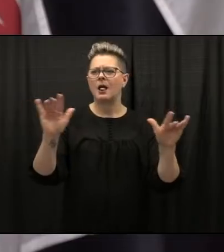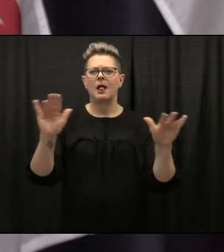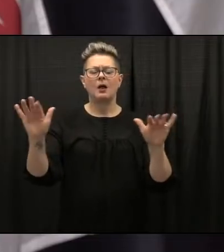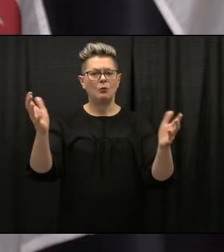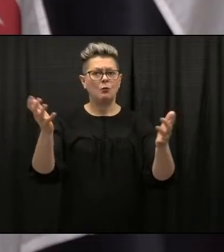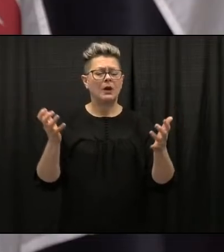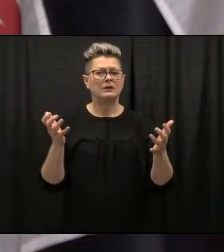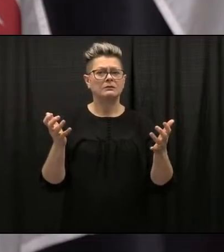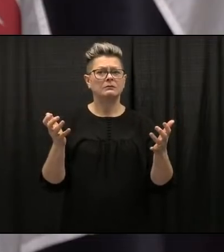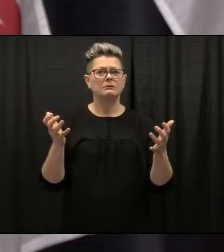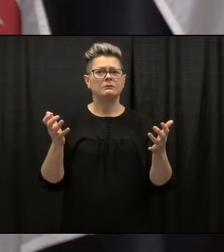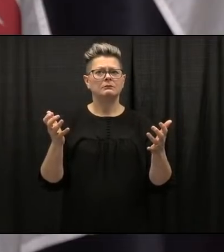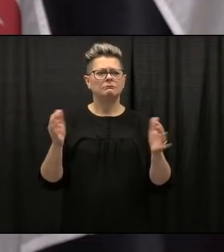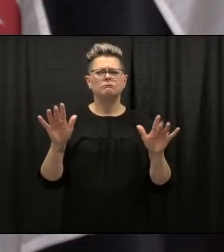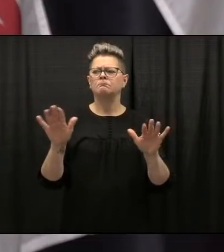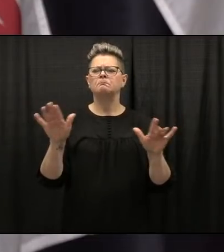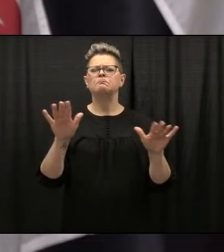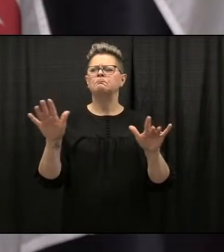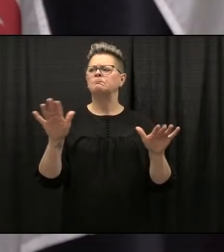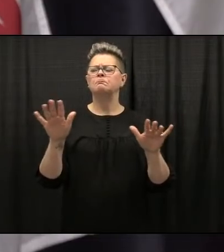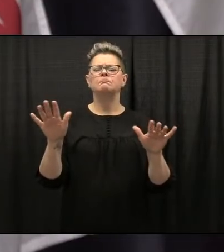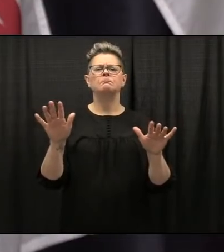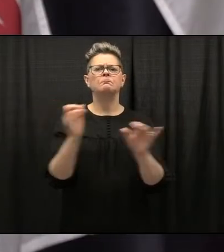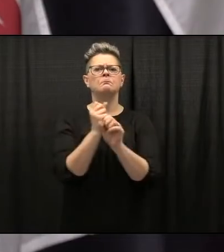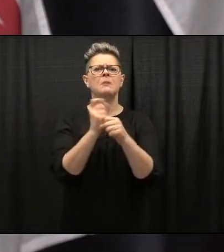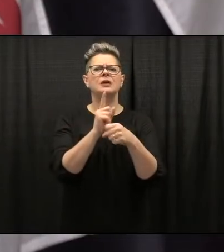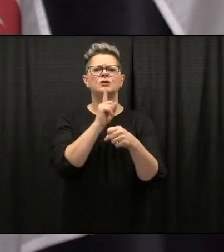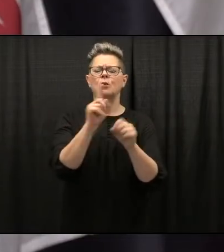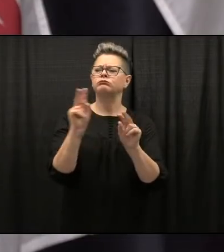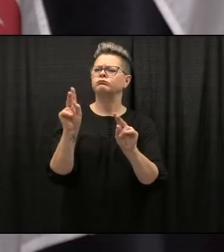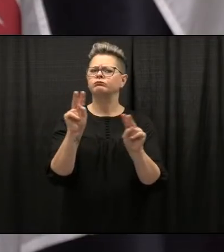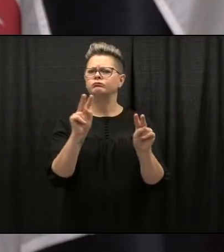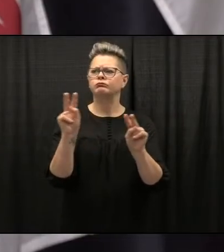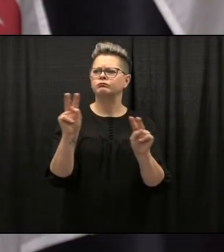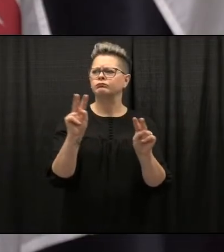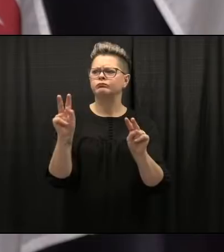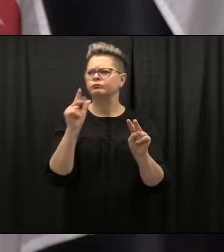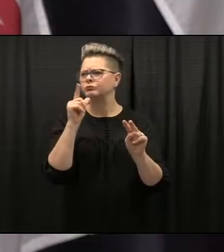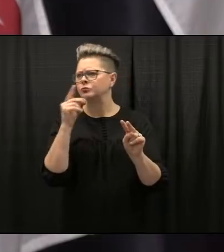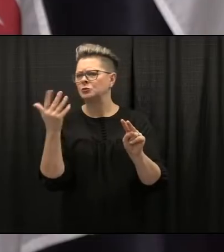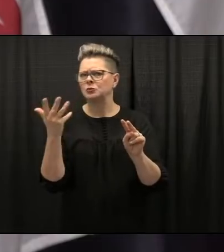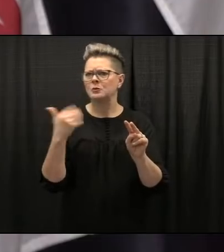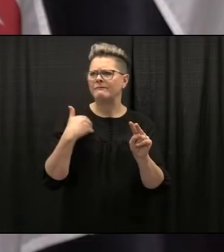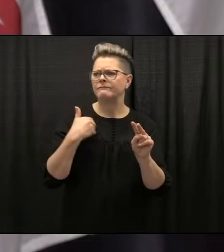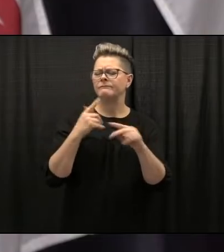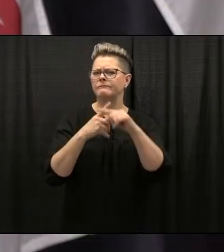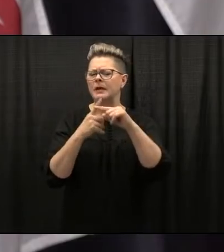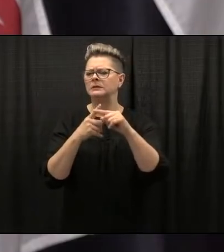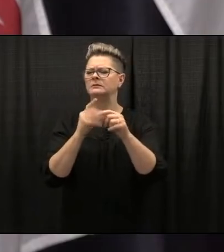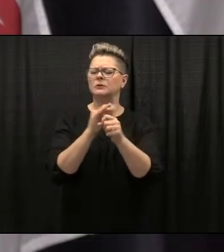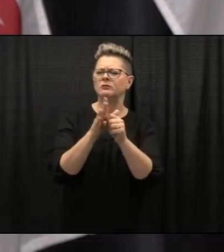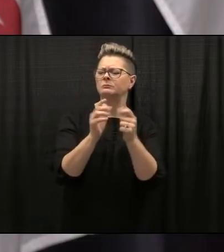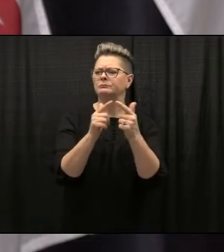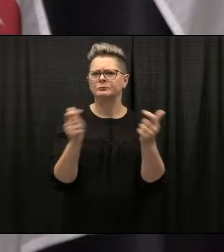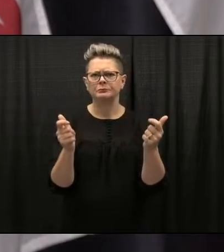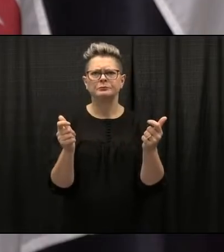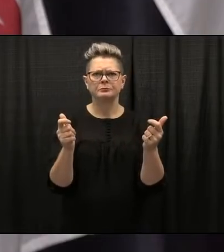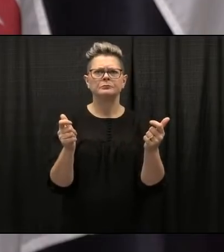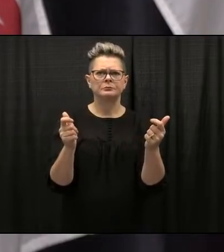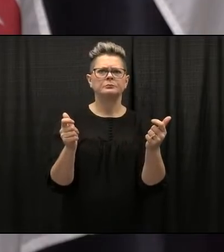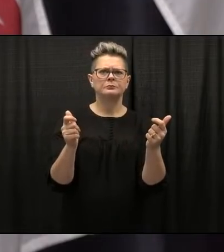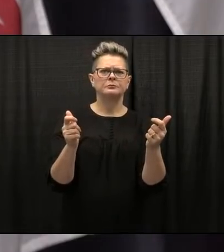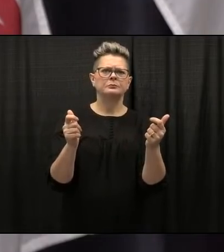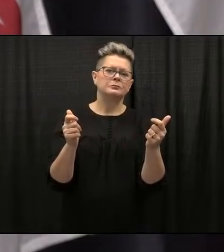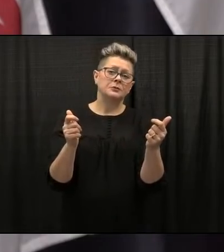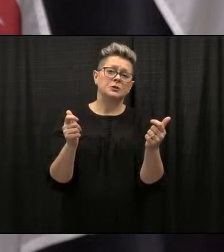important part of surveillance. So we want to be able to have that going forward throughout the rest of or at least